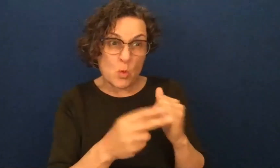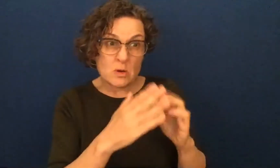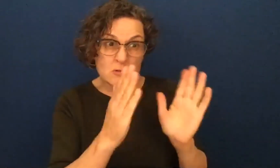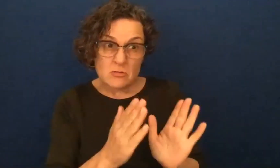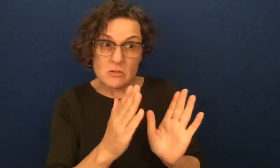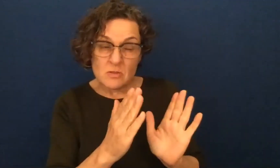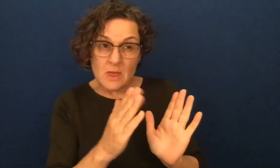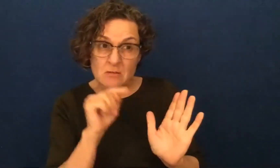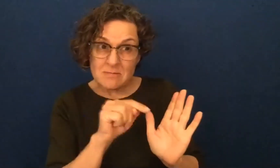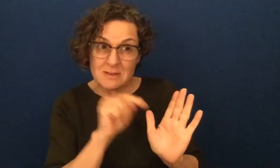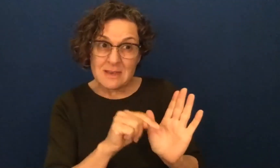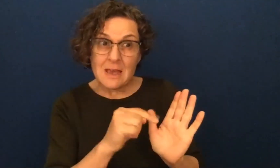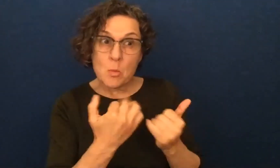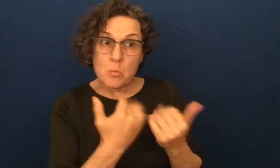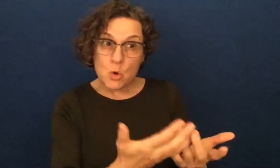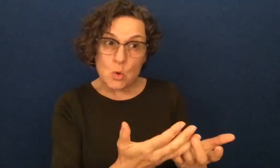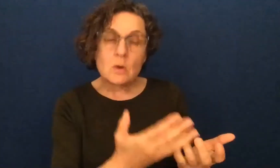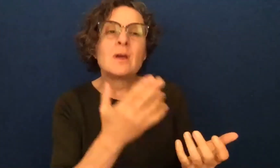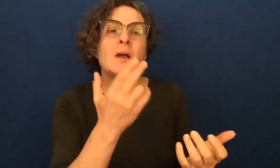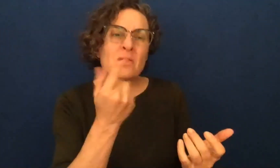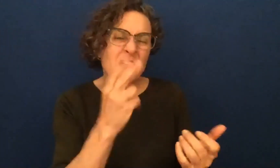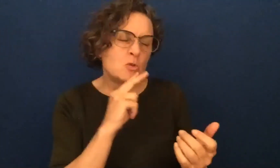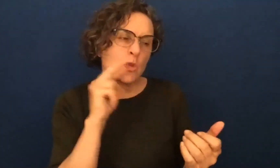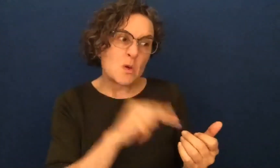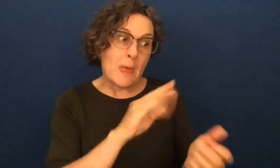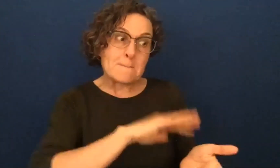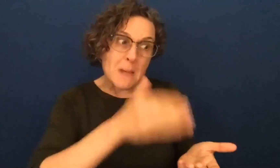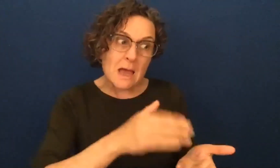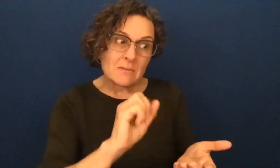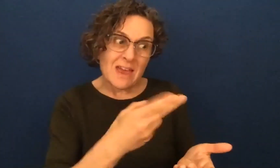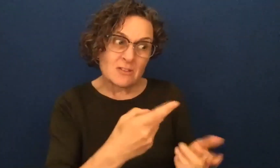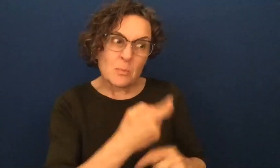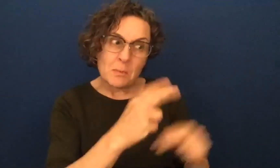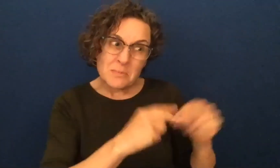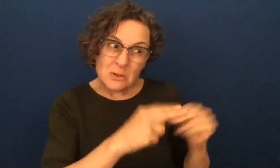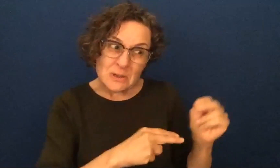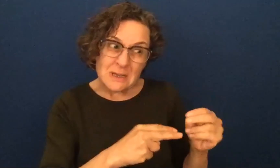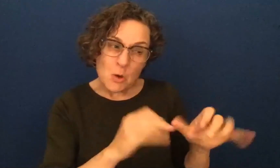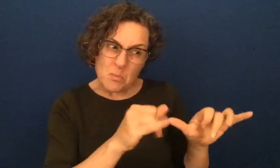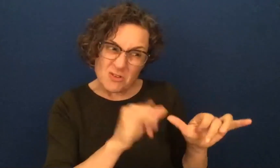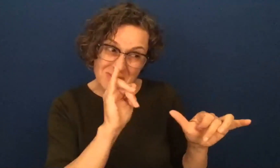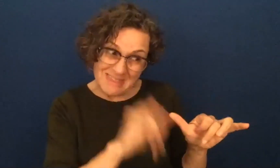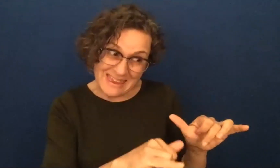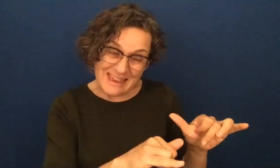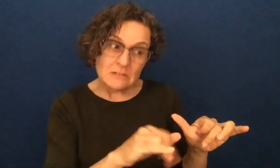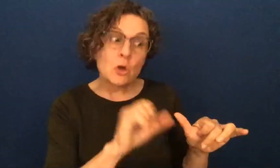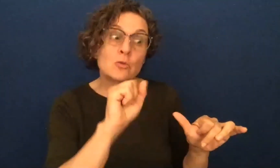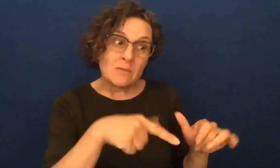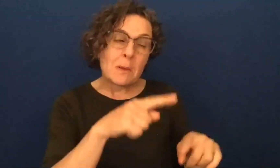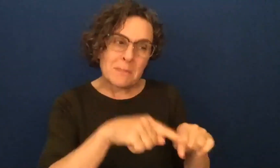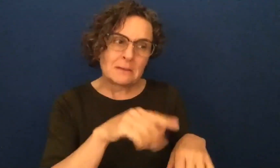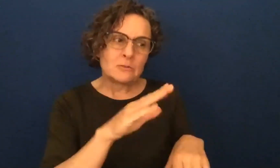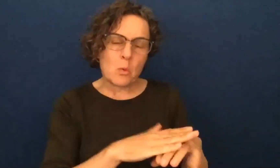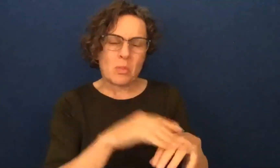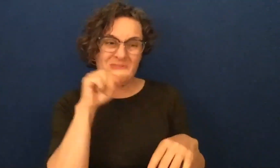that, the square footage of that pile, and you would calculate the soil samples with that pile. So it wouldn't